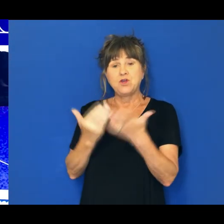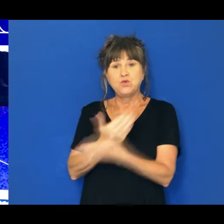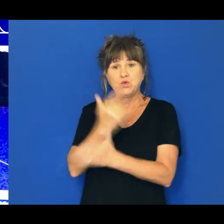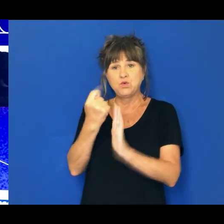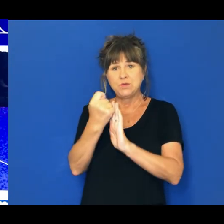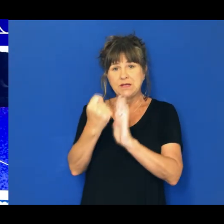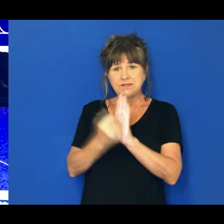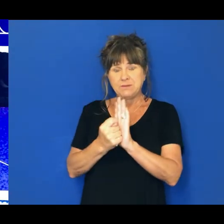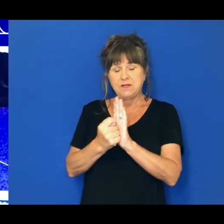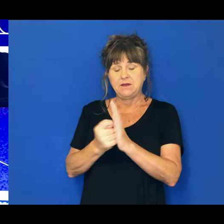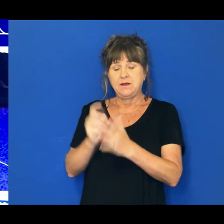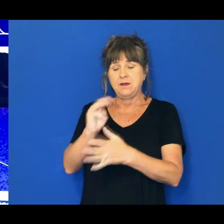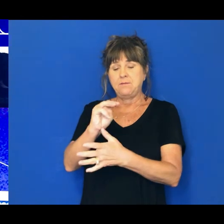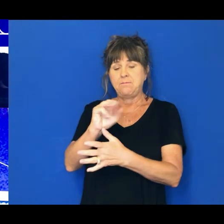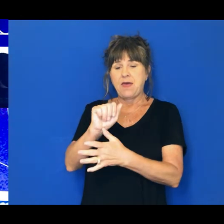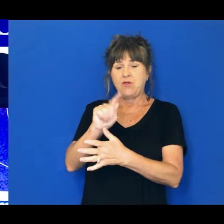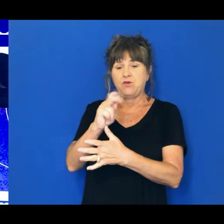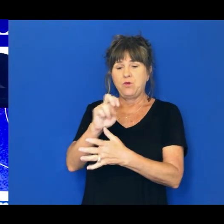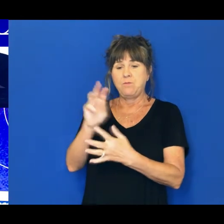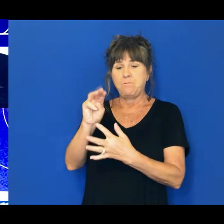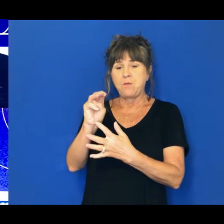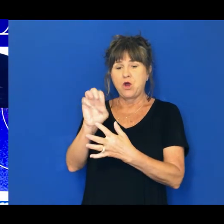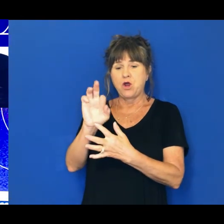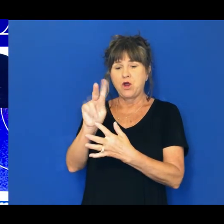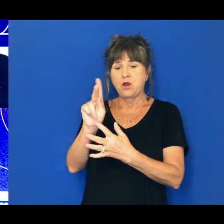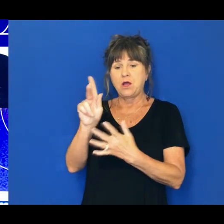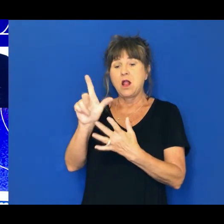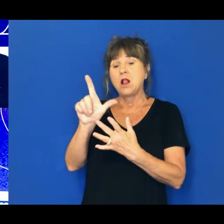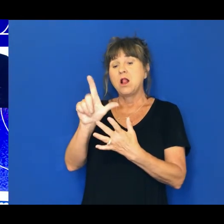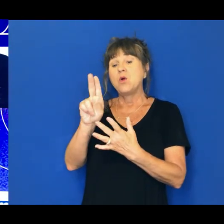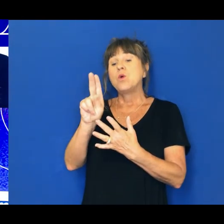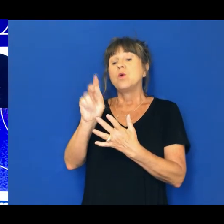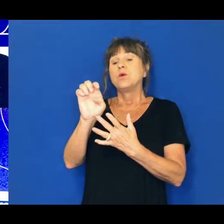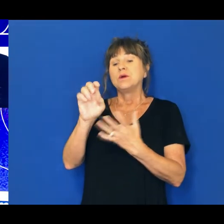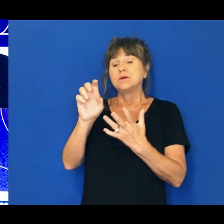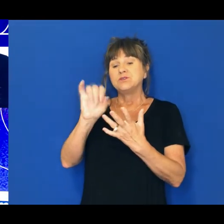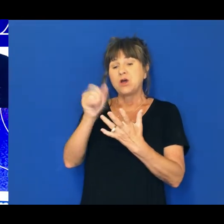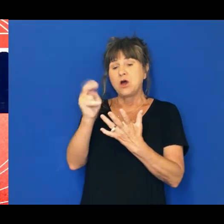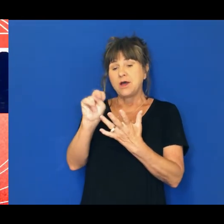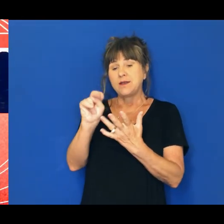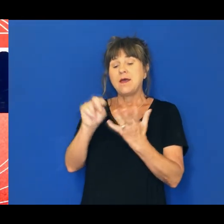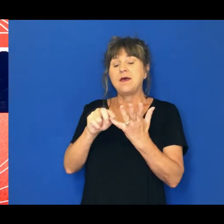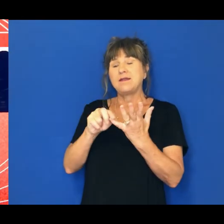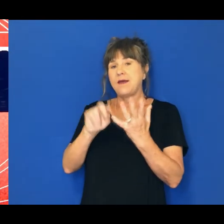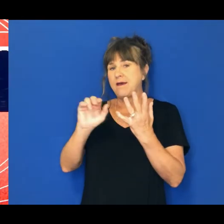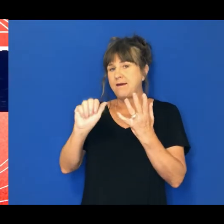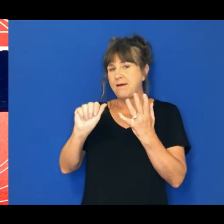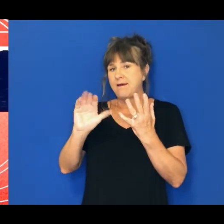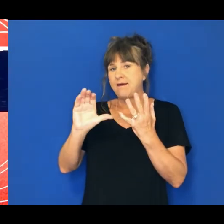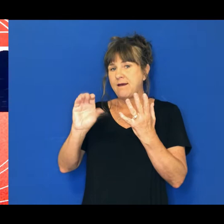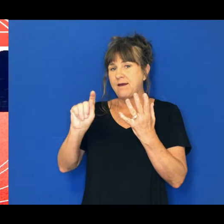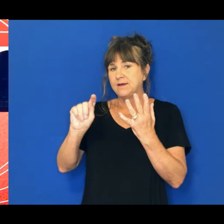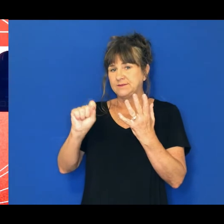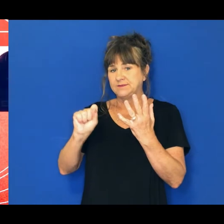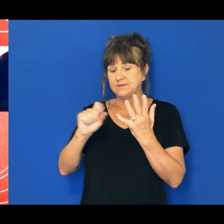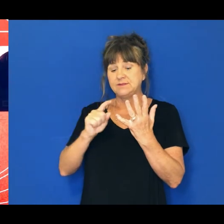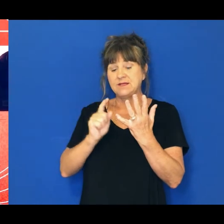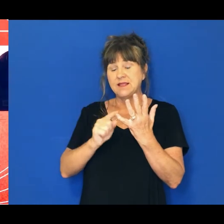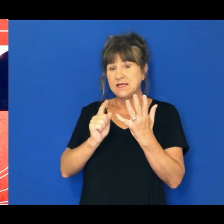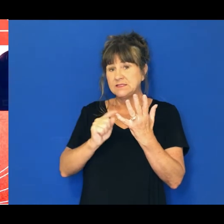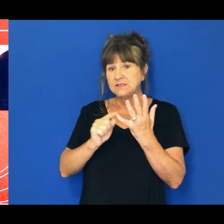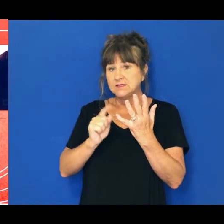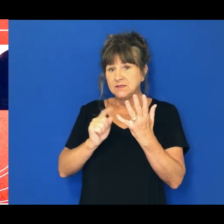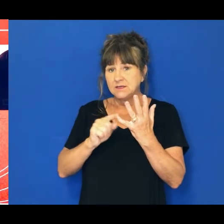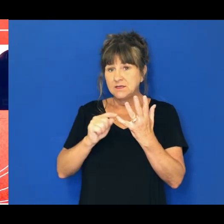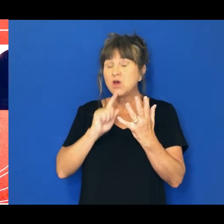New Testament. Fifth book in the New Testament, second half of the Bible, Matthew, Mark, Luke, John, Acts. It's written Acts